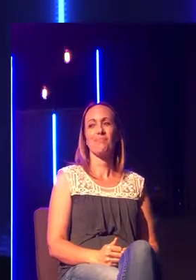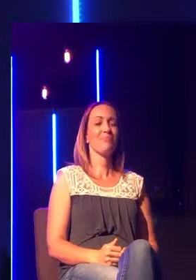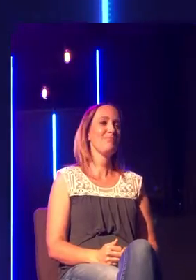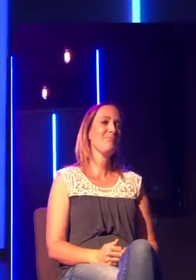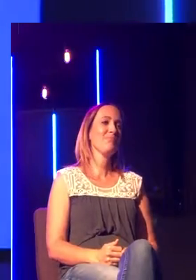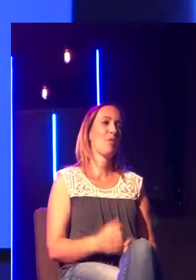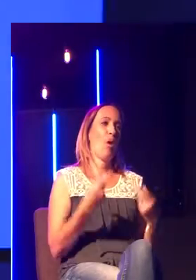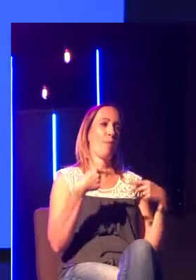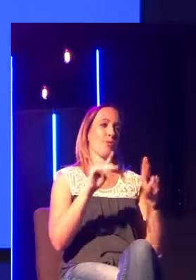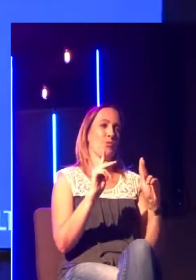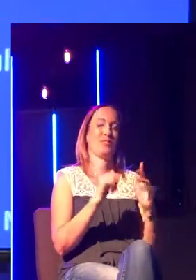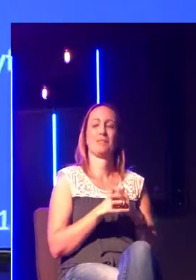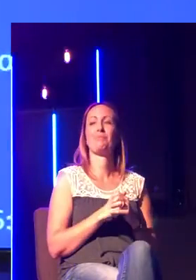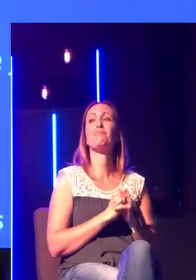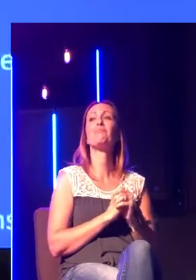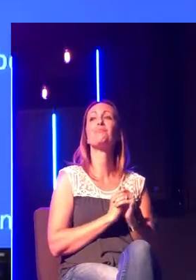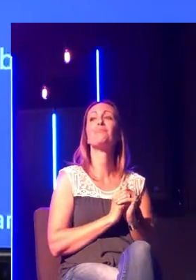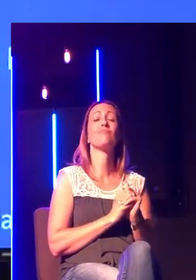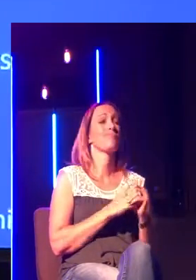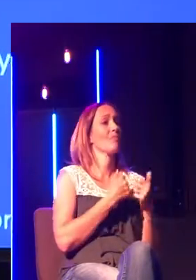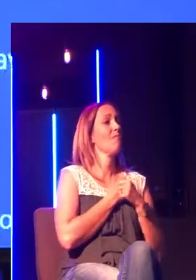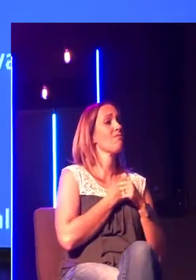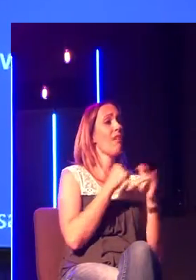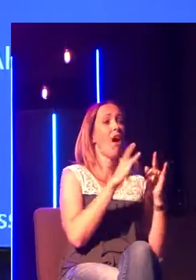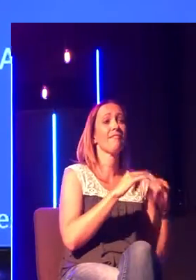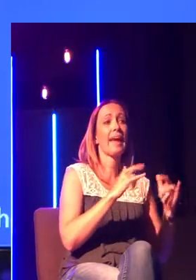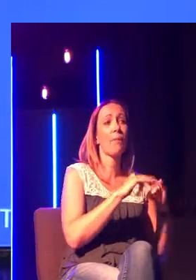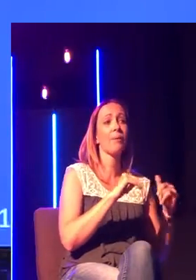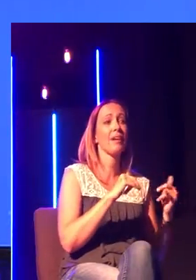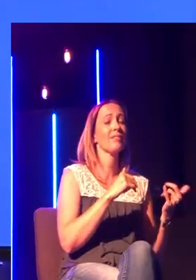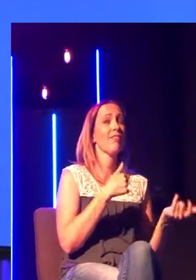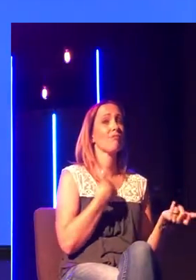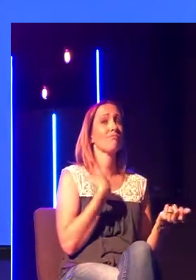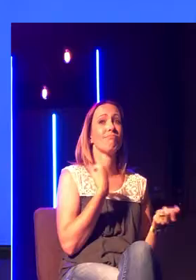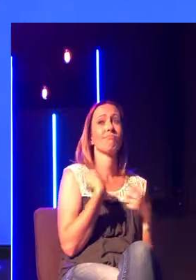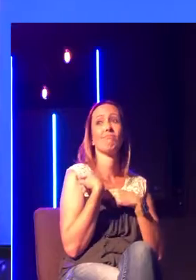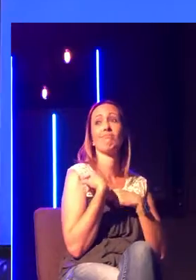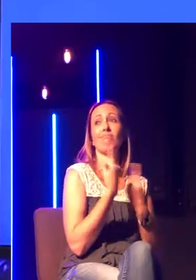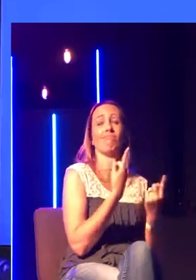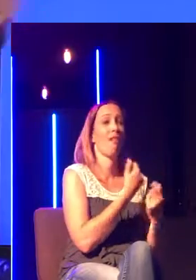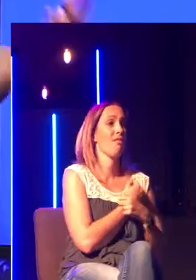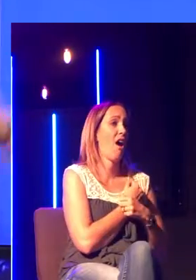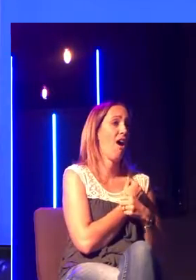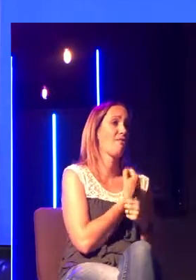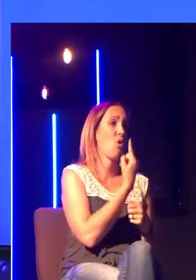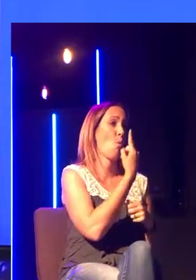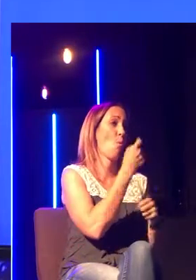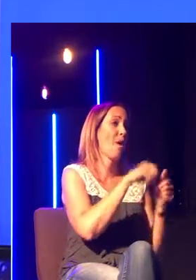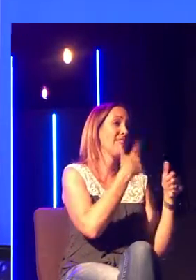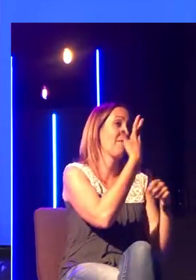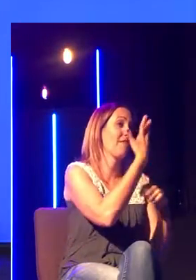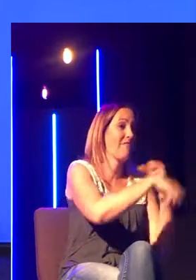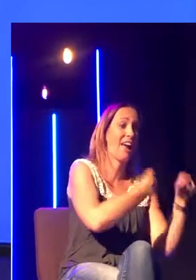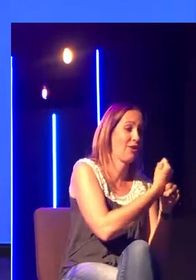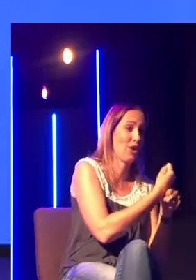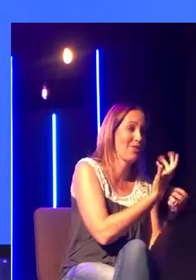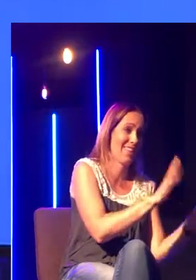Opportunities for joy. Love camping. It's something I love to do once every 5 years, so it's